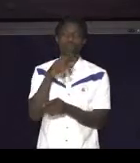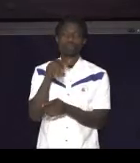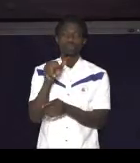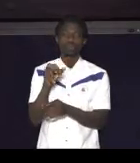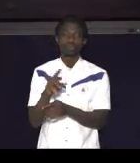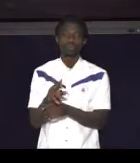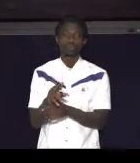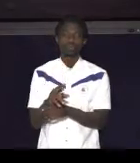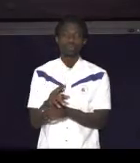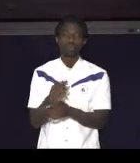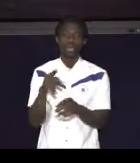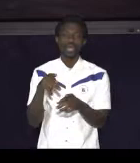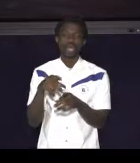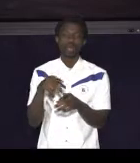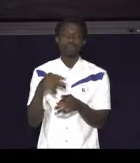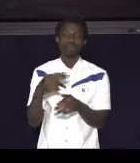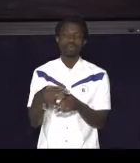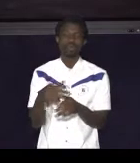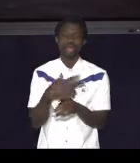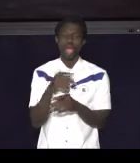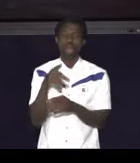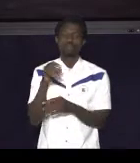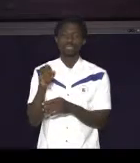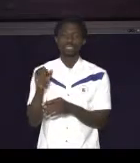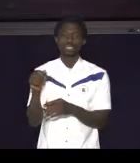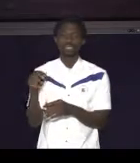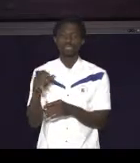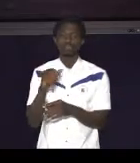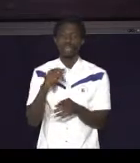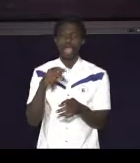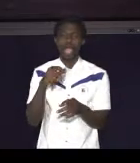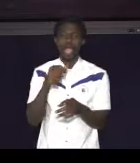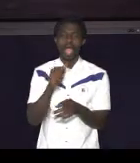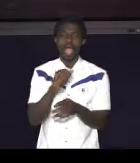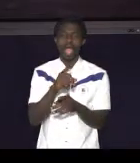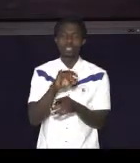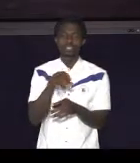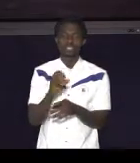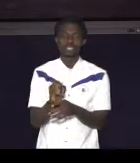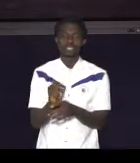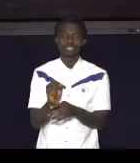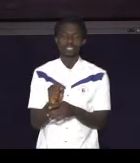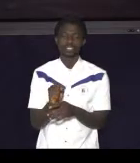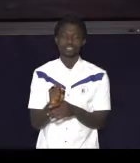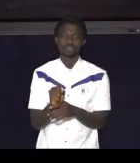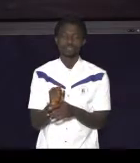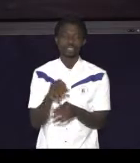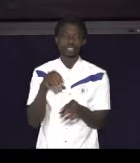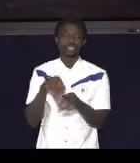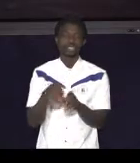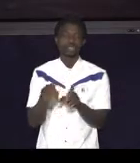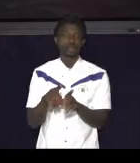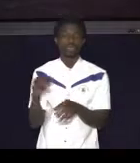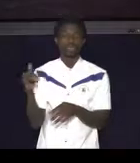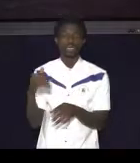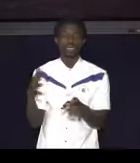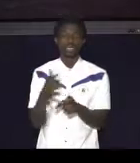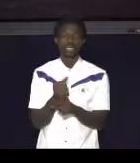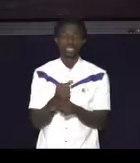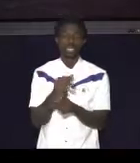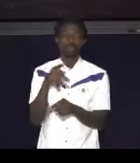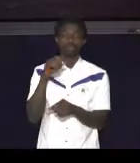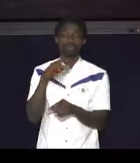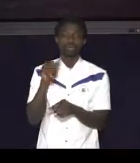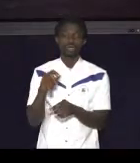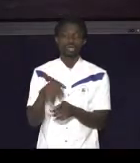possessive adjectives. Indefinite pronouns and adverbs take singular verbs, but in contrast, they take